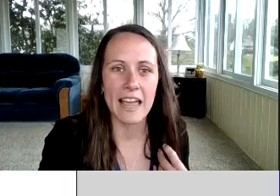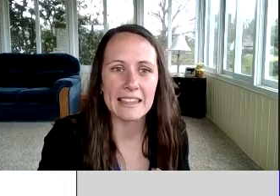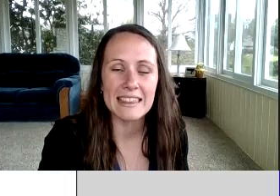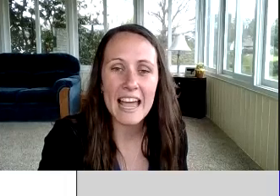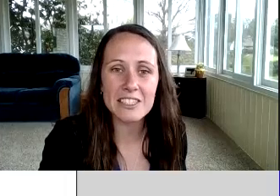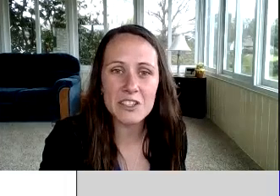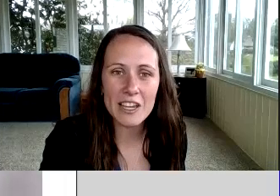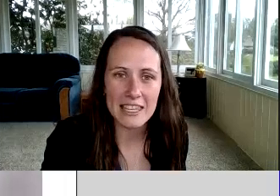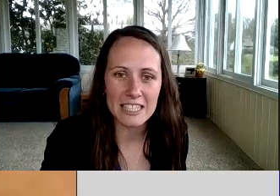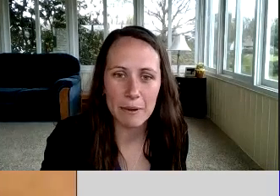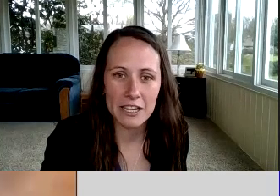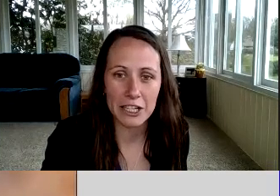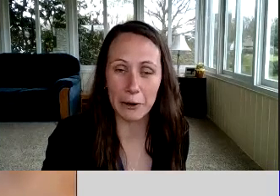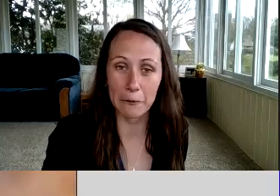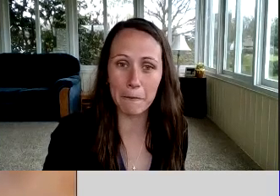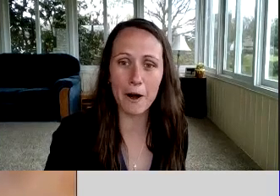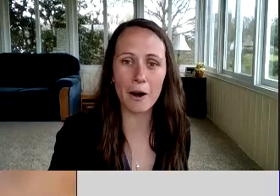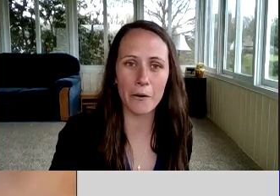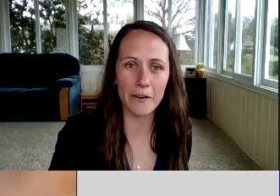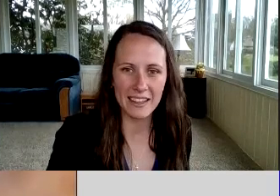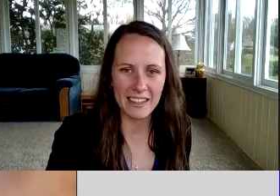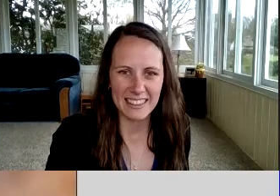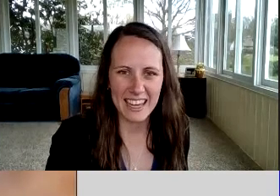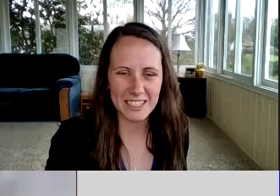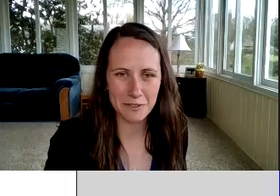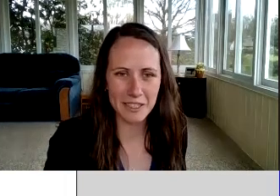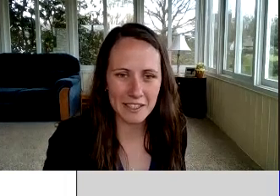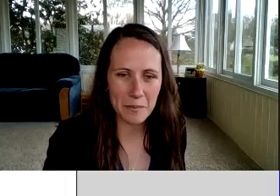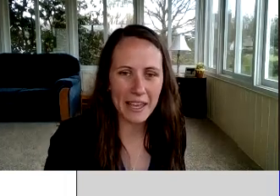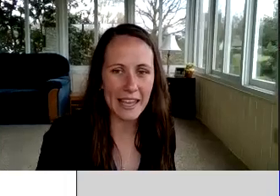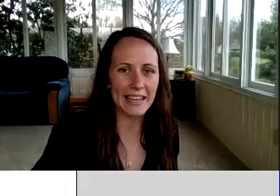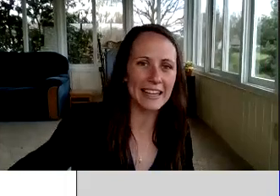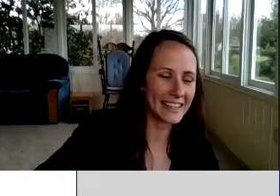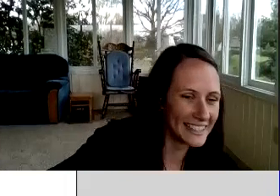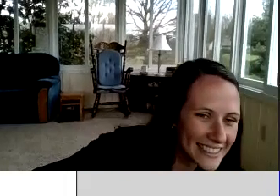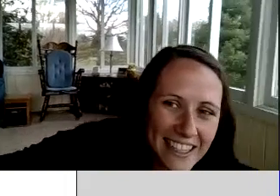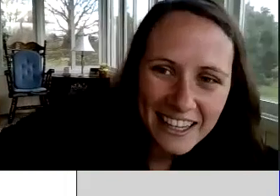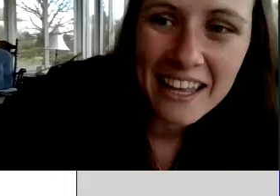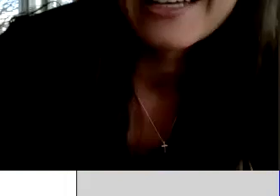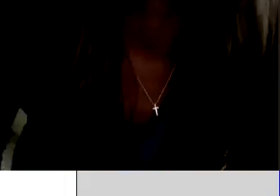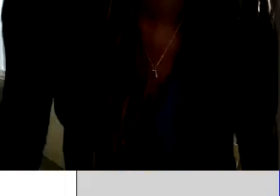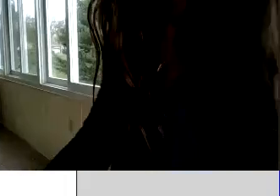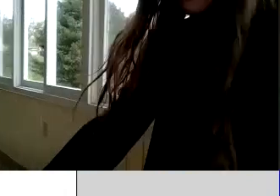All right, let's look at this picture. Whoa, that's really big.